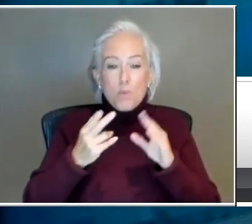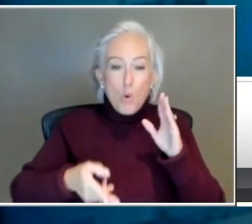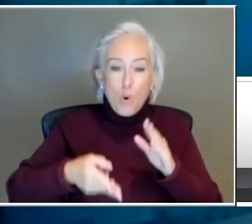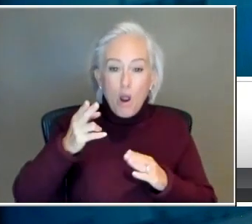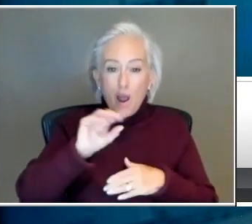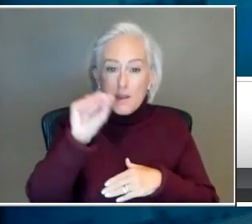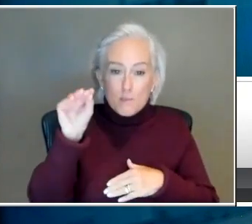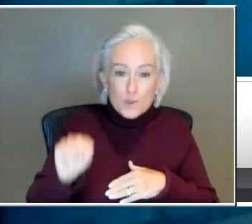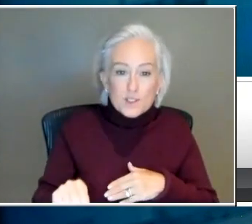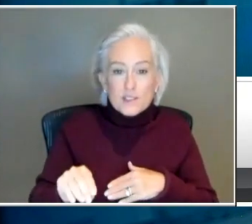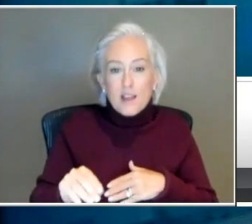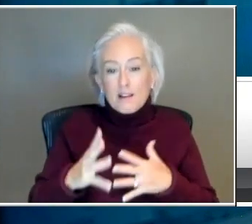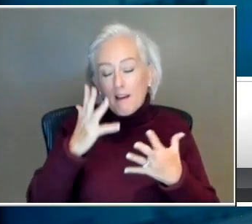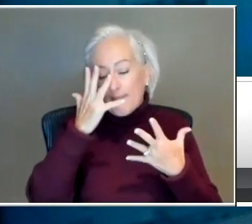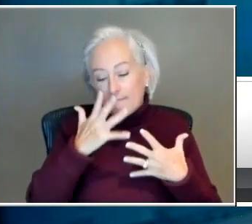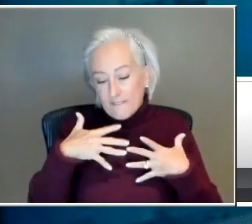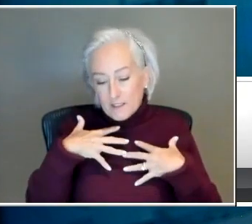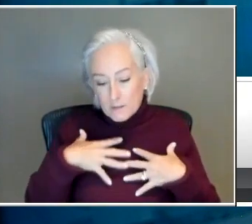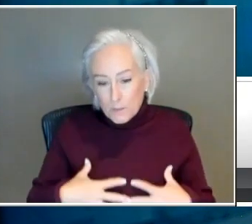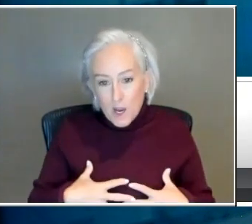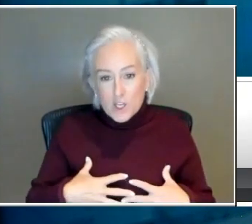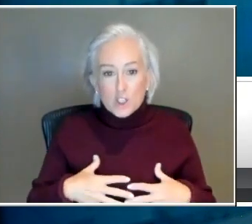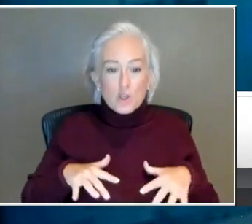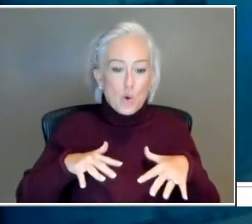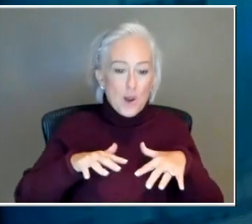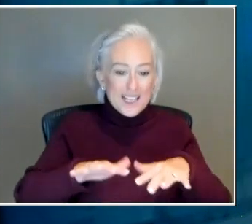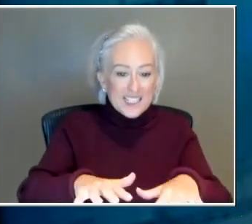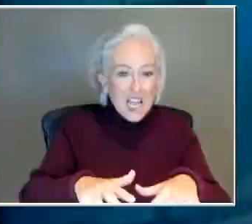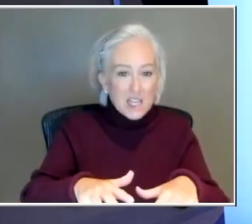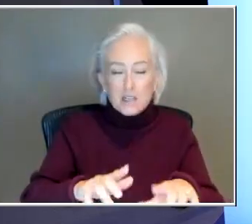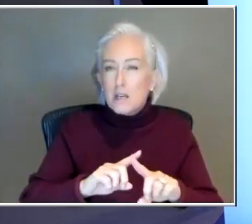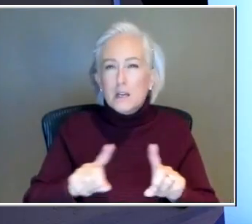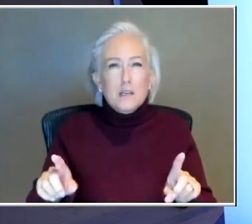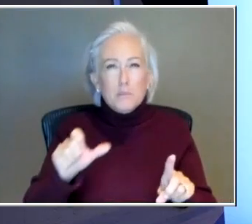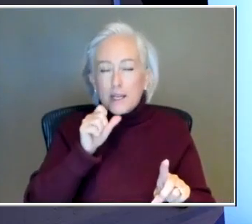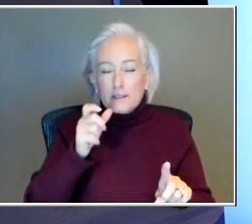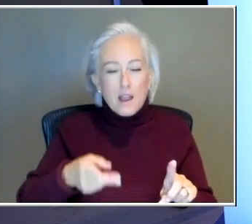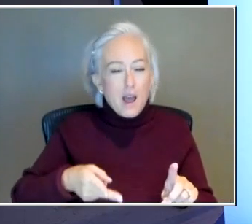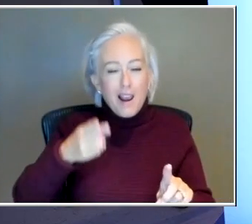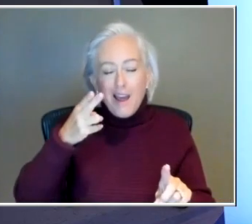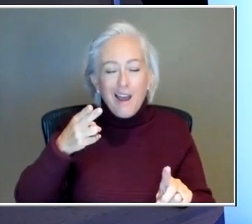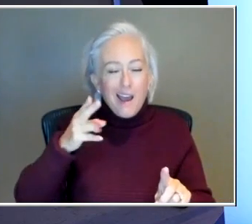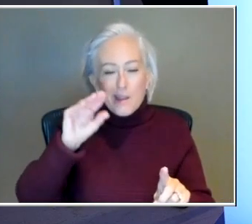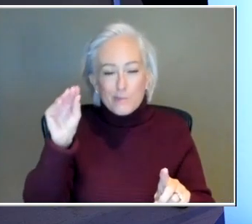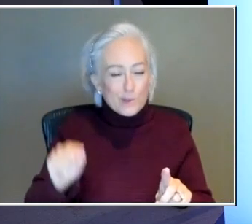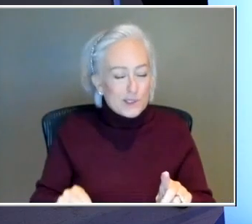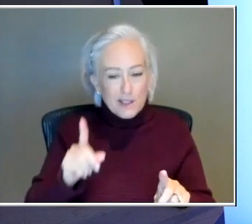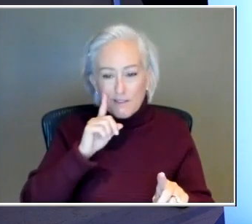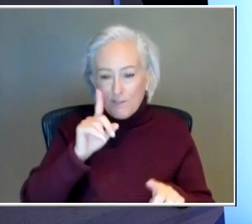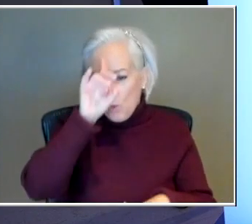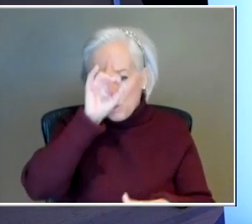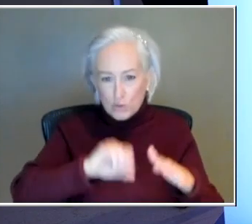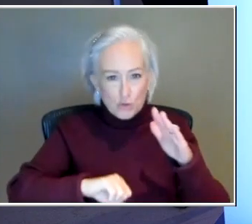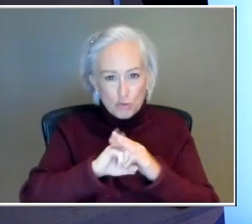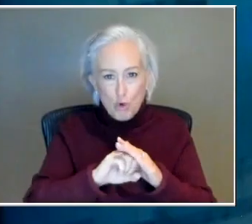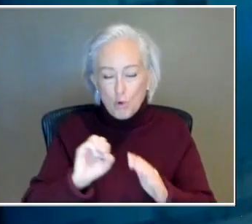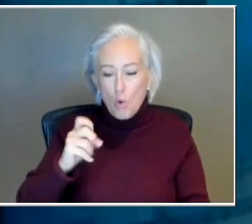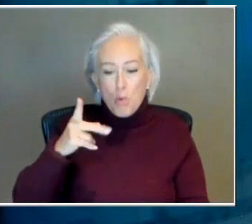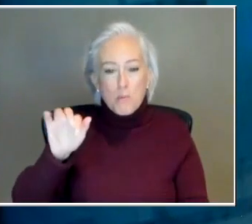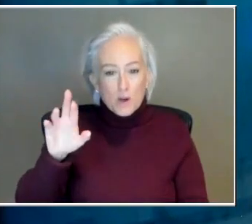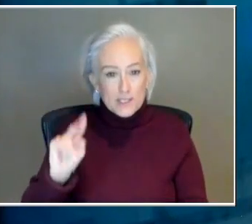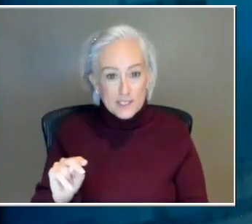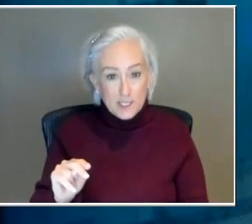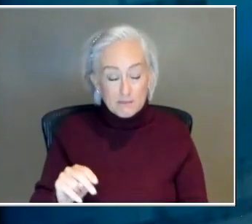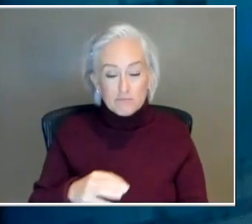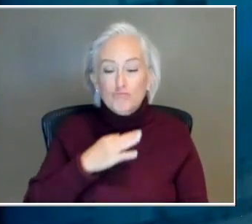like that. But we don't think they have higher risk of stroke or Parkinson's disease. Is epilepsy genetic? It can be, so not commonly,